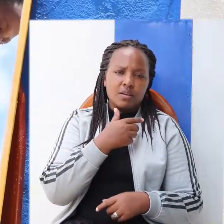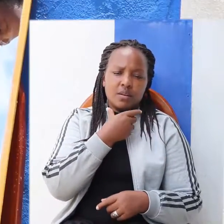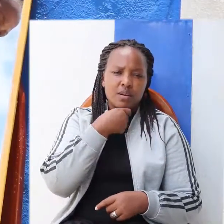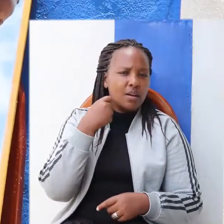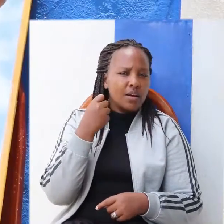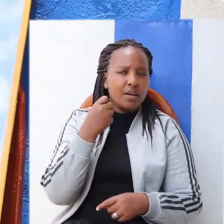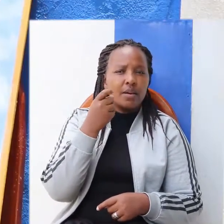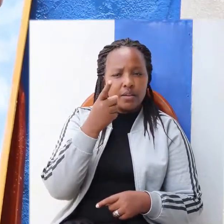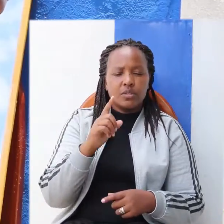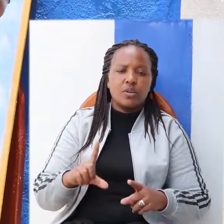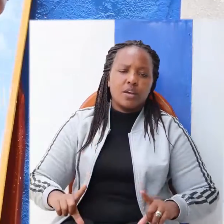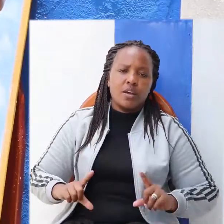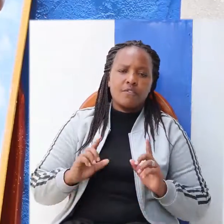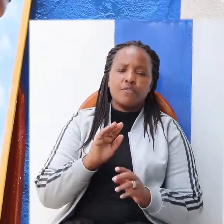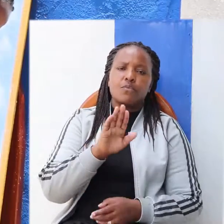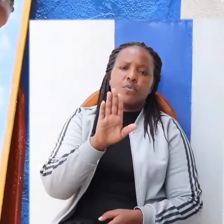they will apply in your life.